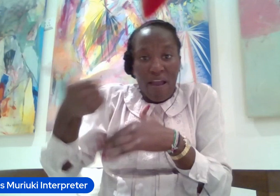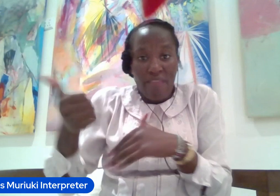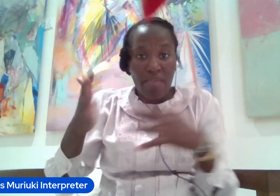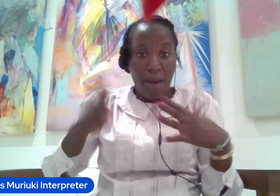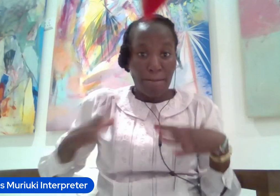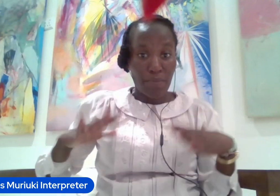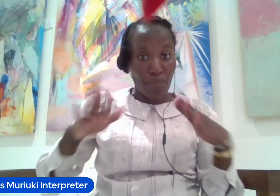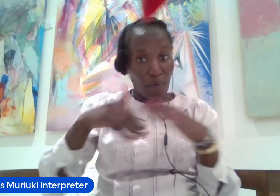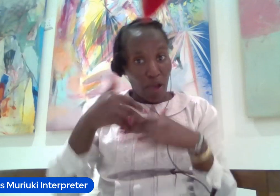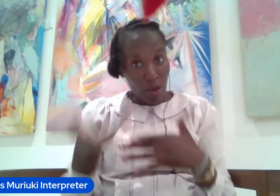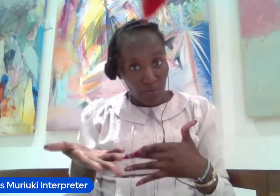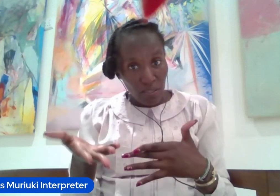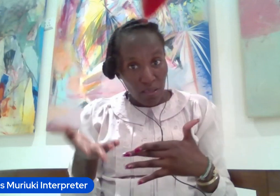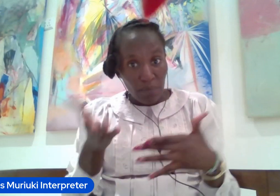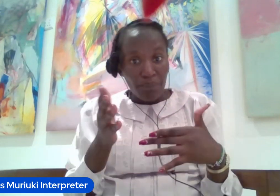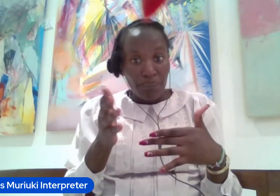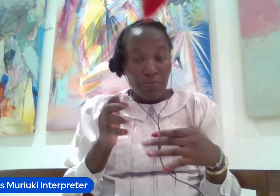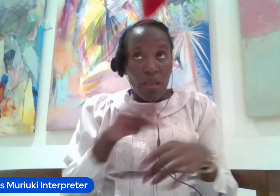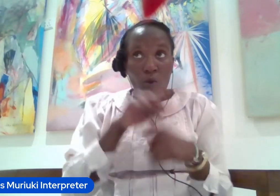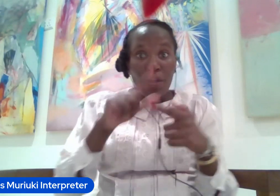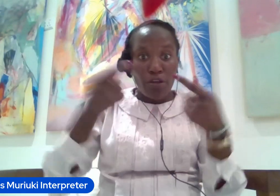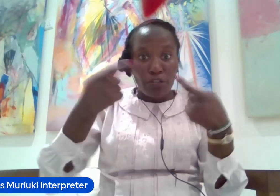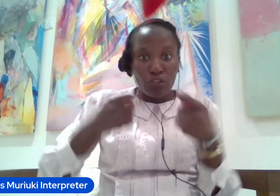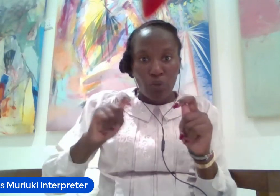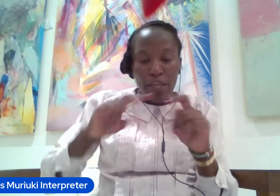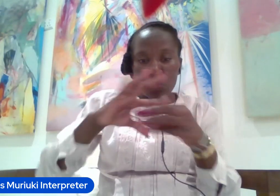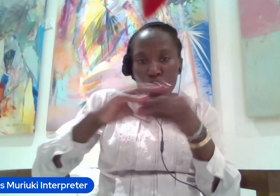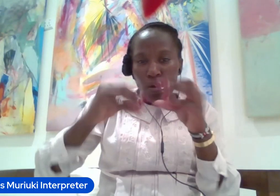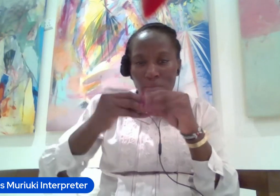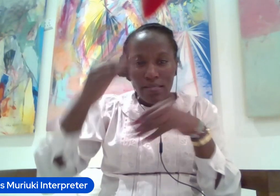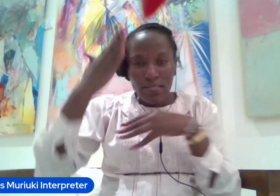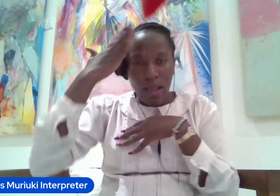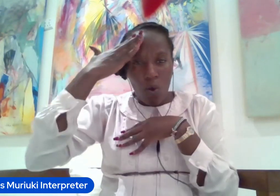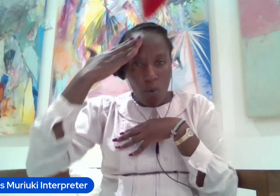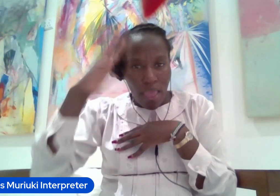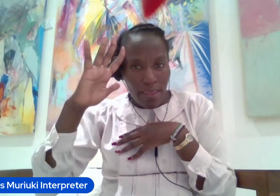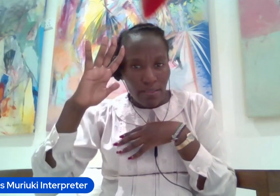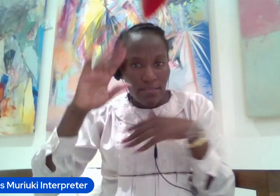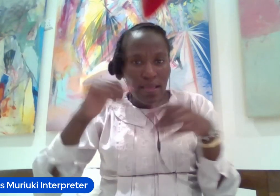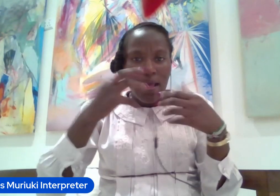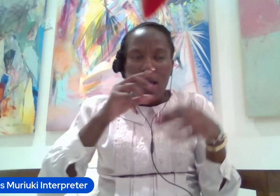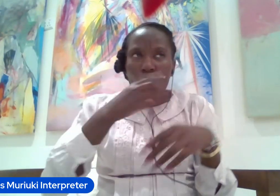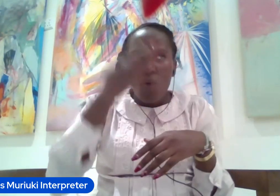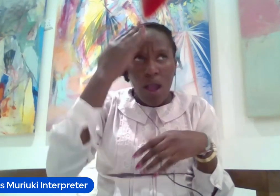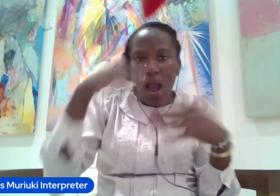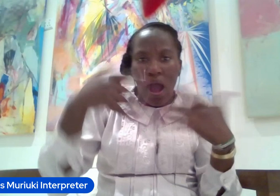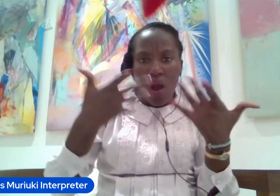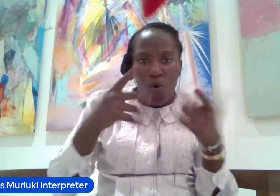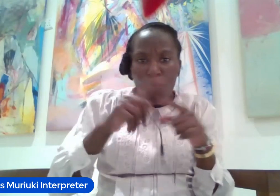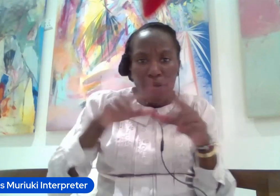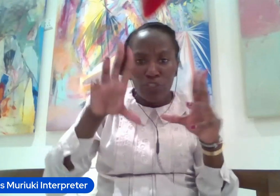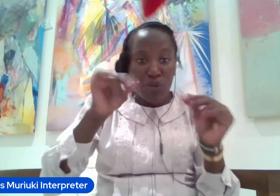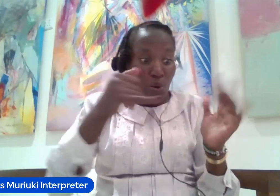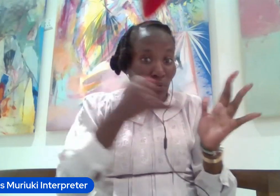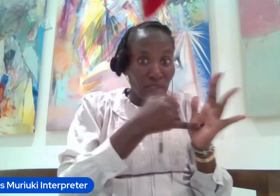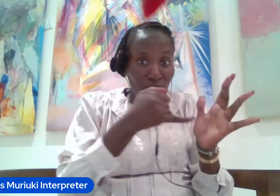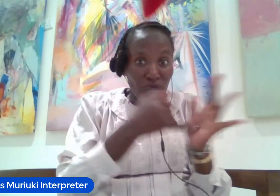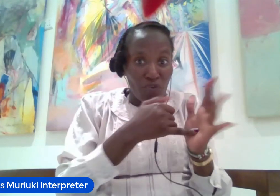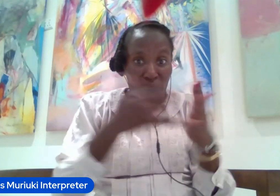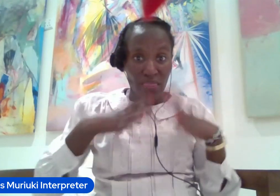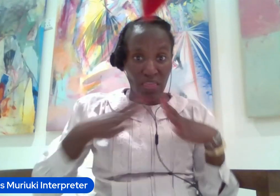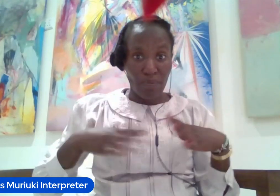when we're trying to raise awareness, are you trying to raise awareness and not including the people you are raising awareness